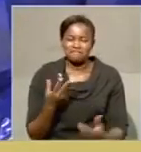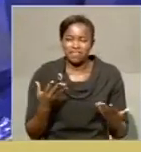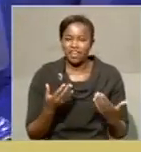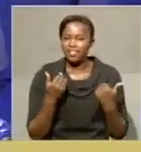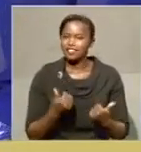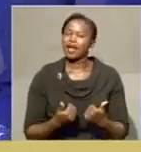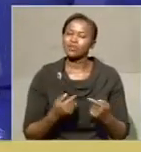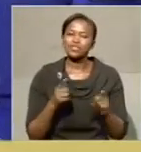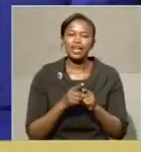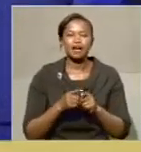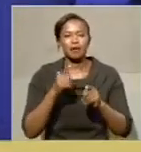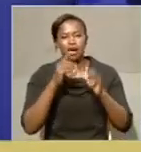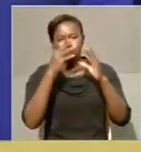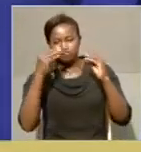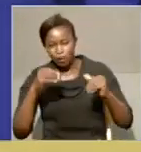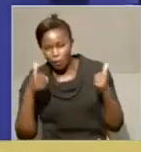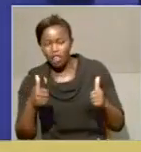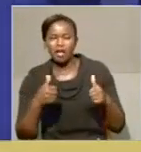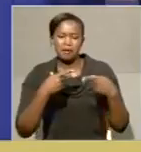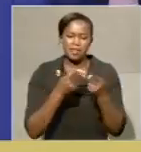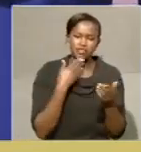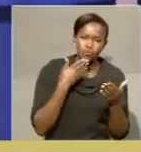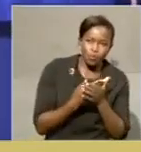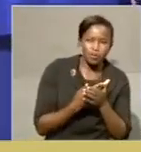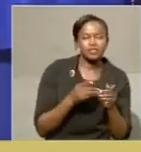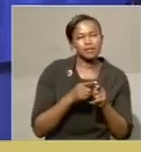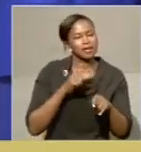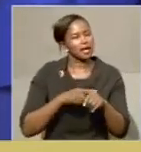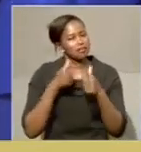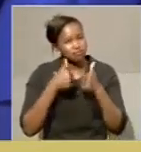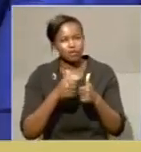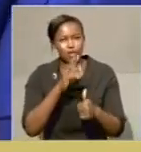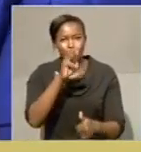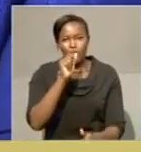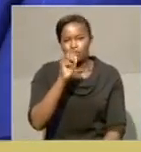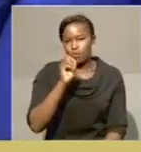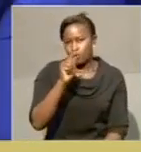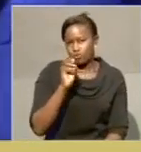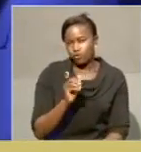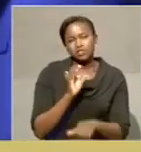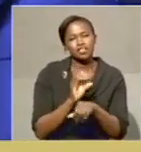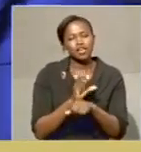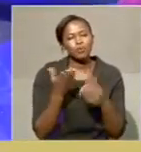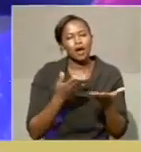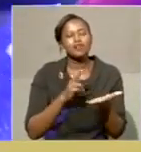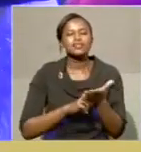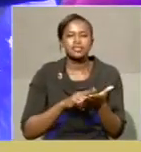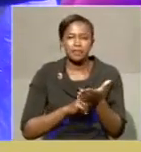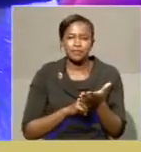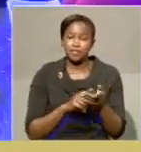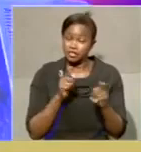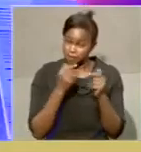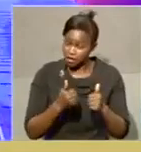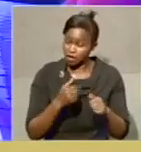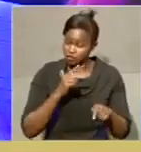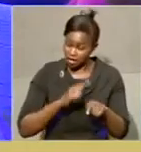A fitting decor, a fitting place for a fitting moment at Watoto Church in Ntinda. And just as